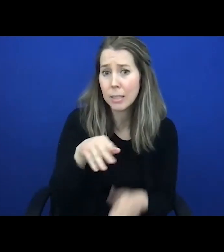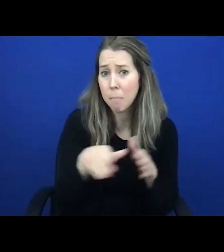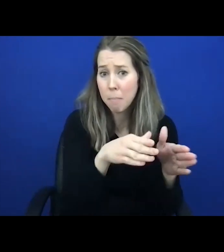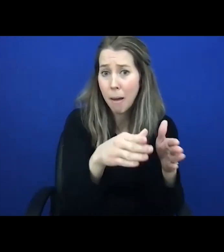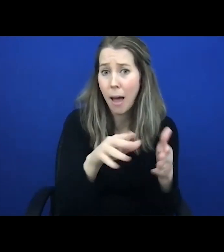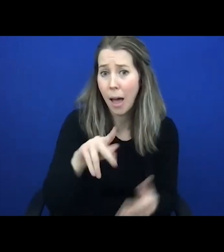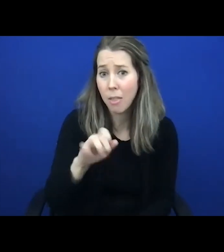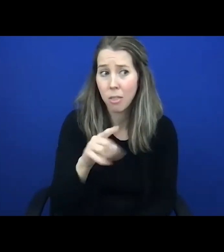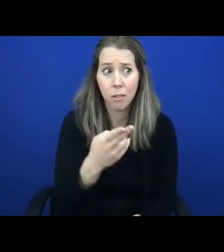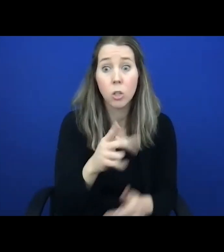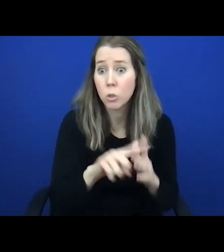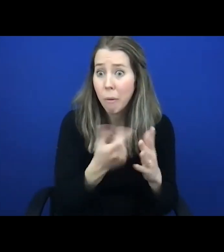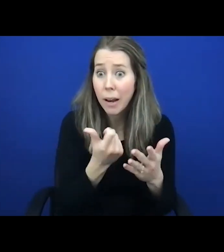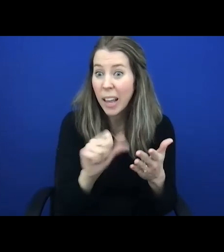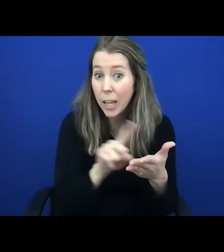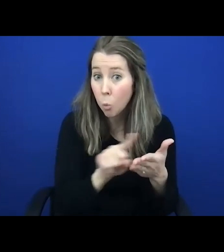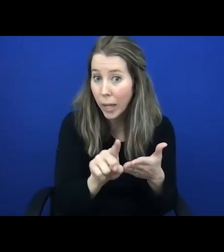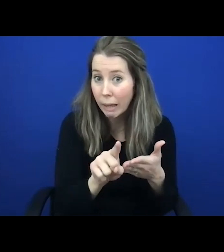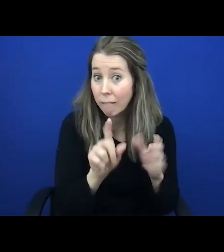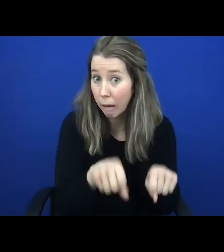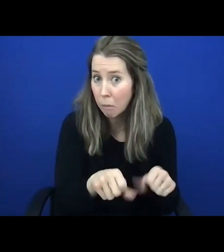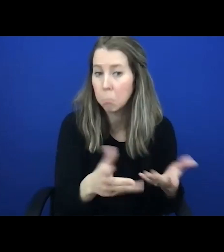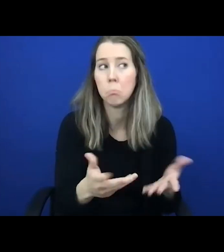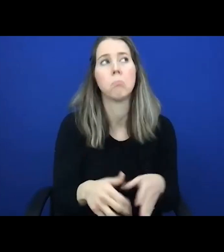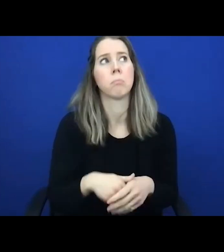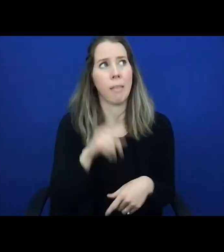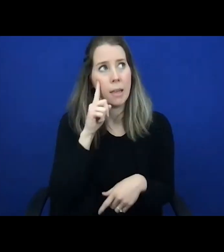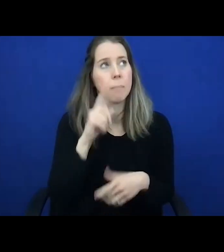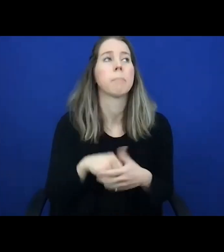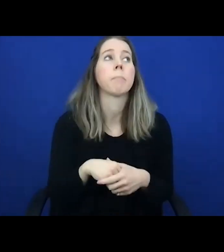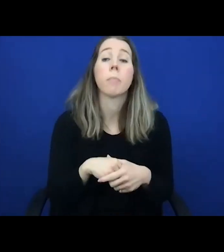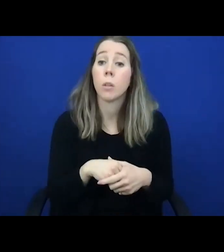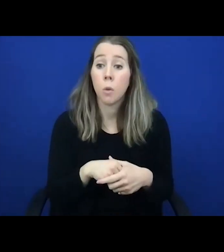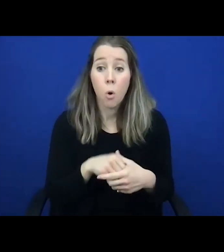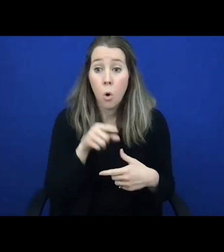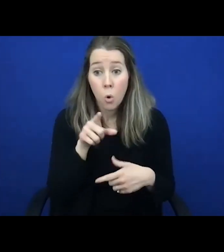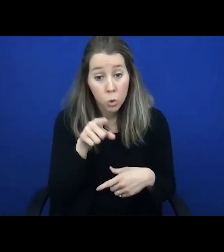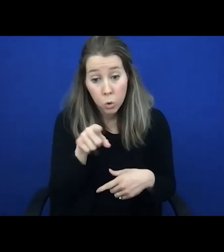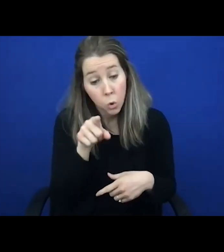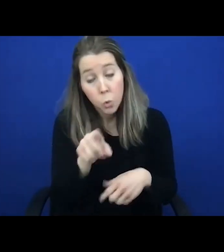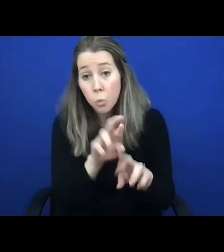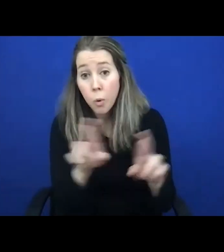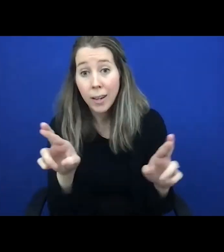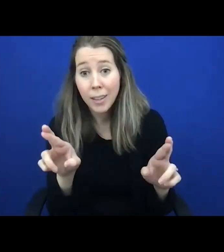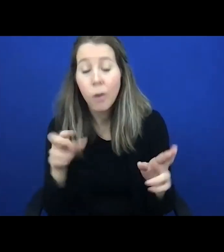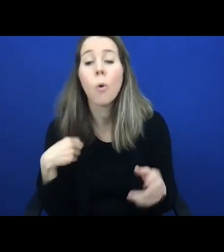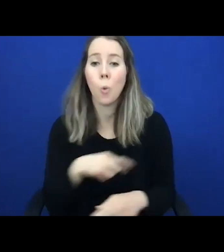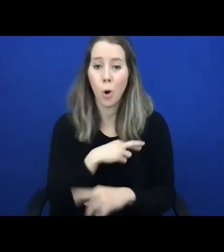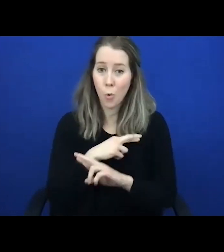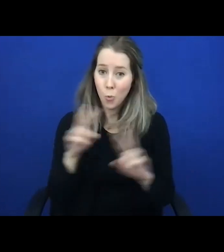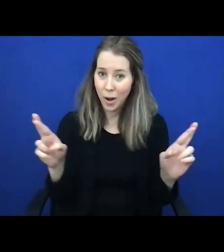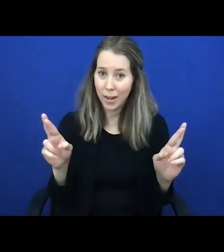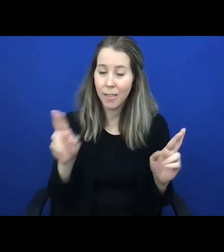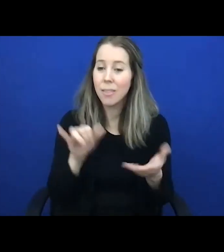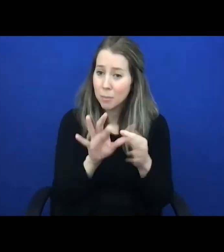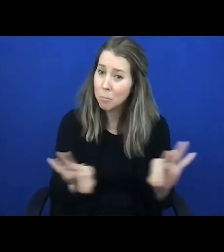start any week. And so we're ready when you're ready, which is a really important message to working